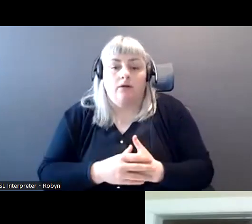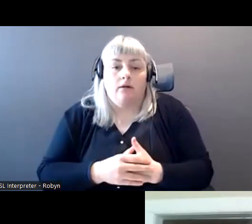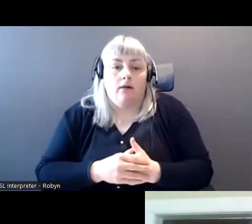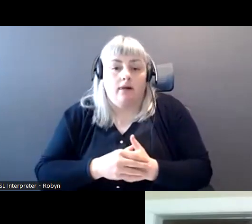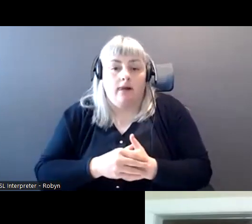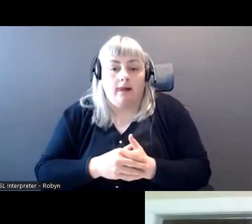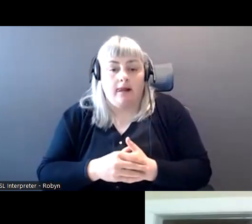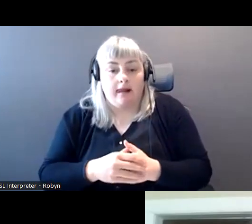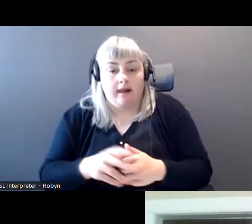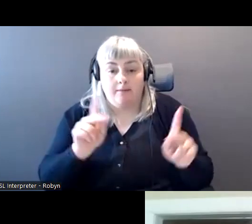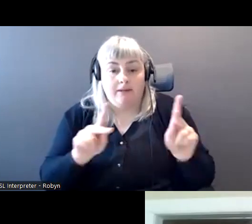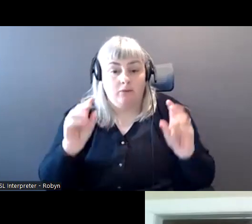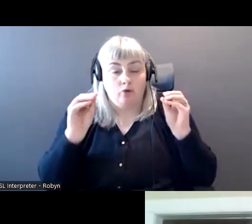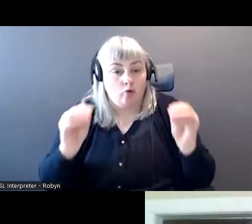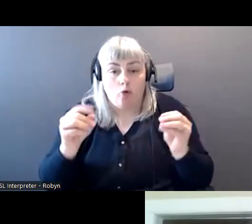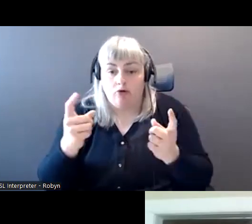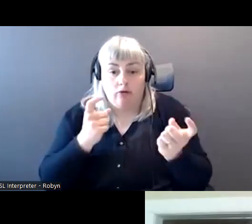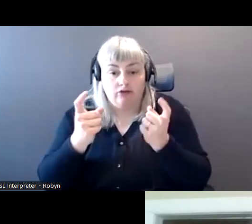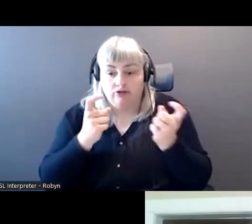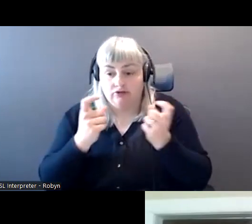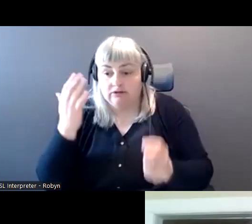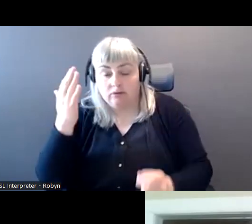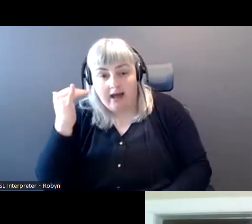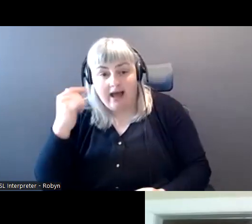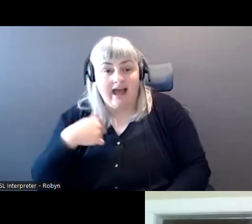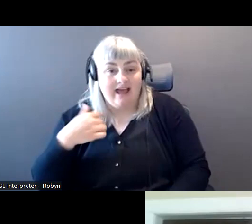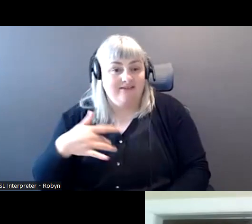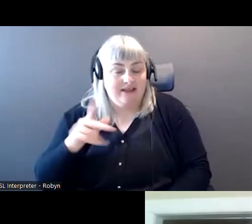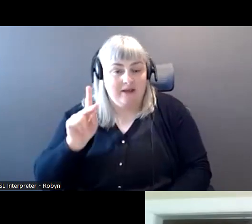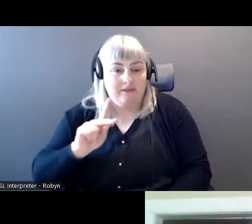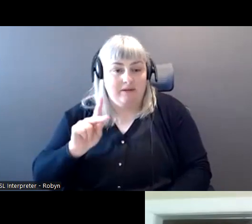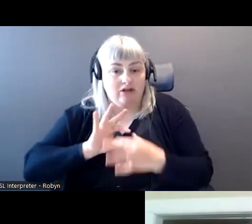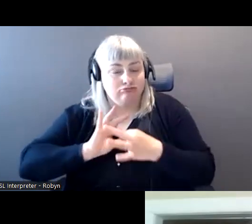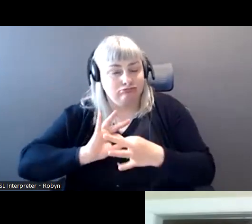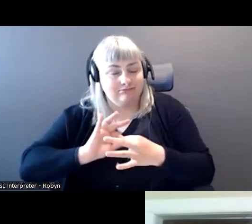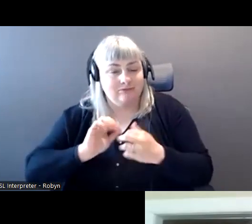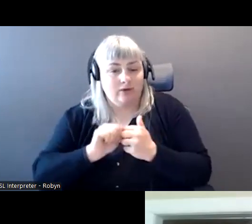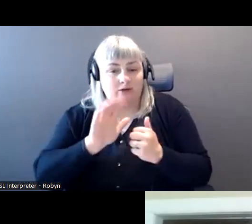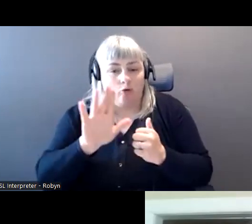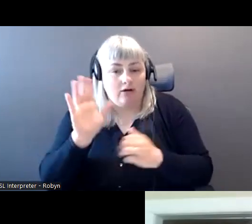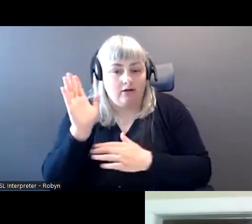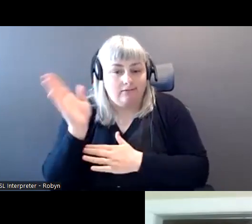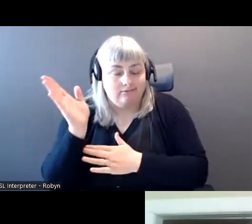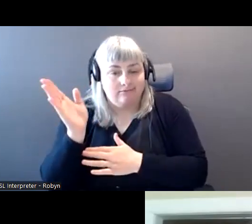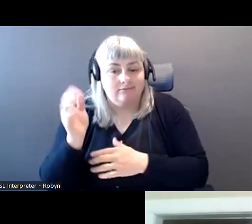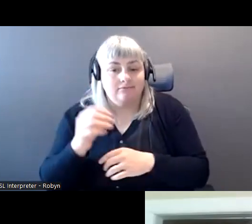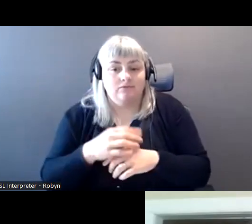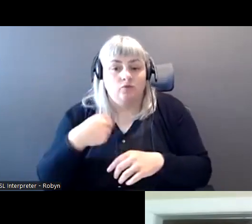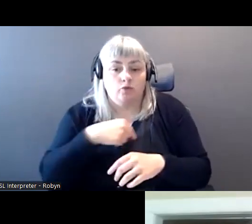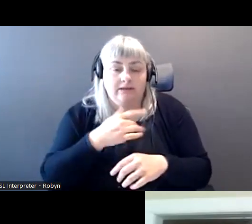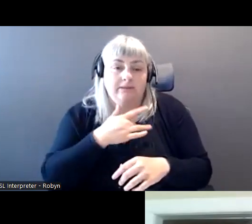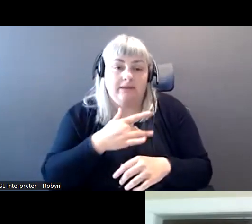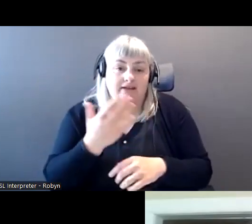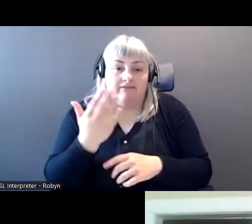questions because I think everyone was very ingrained in your session. So normally we do leave about